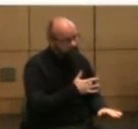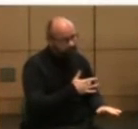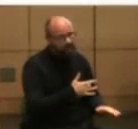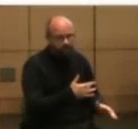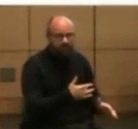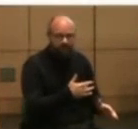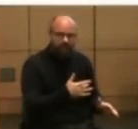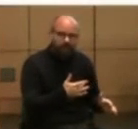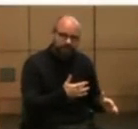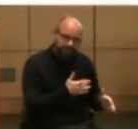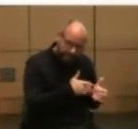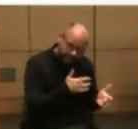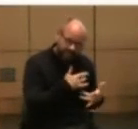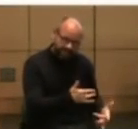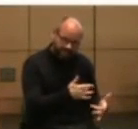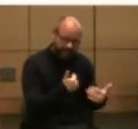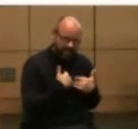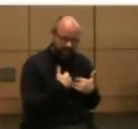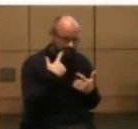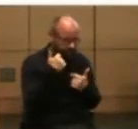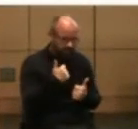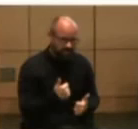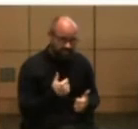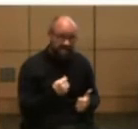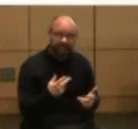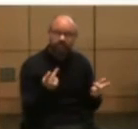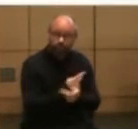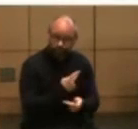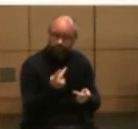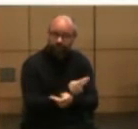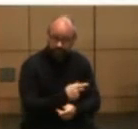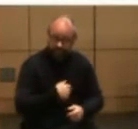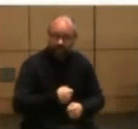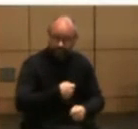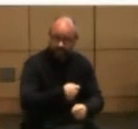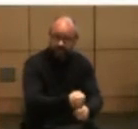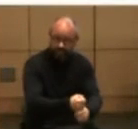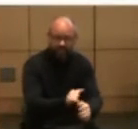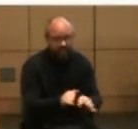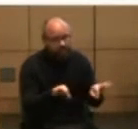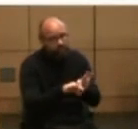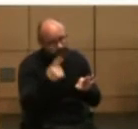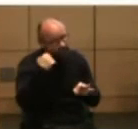worse over time. And I think that's important knowledge for parents to have.